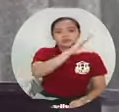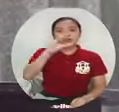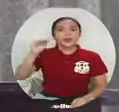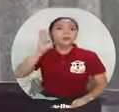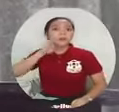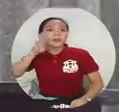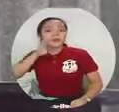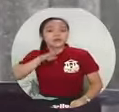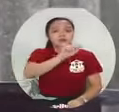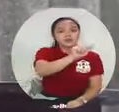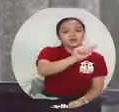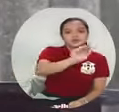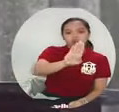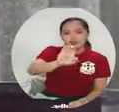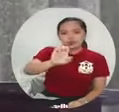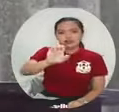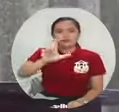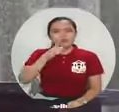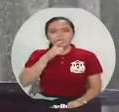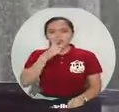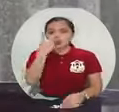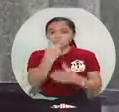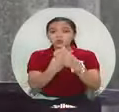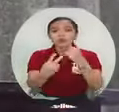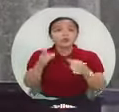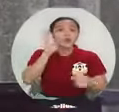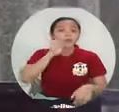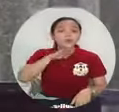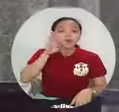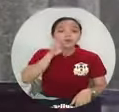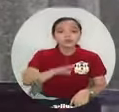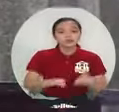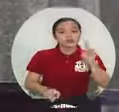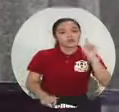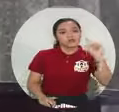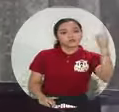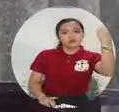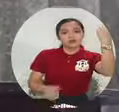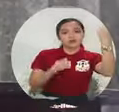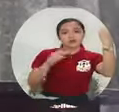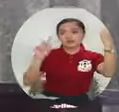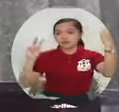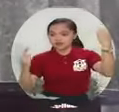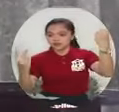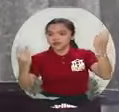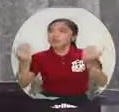fruit giving. Because what Abel gave to the Lord was